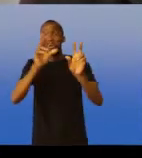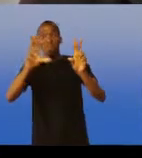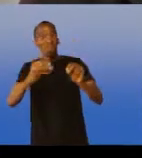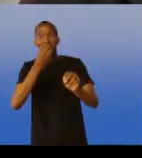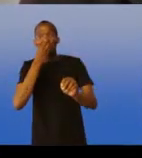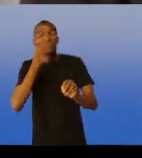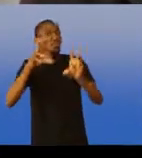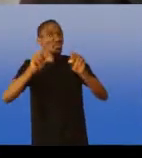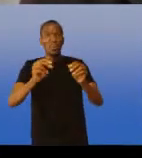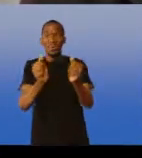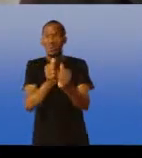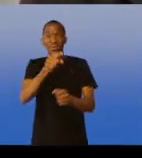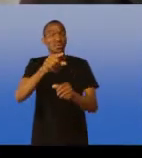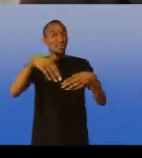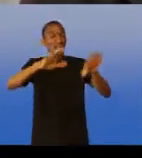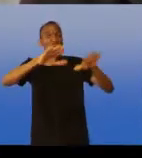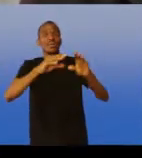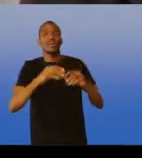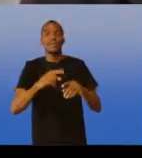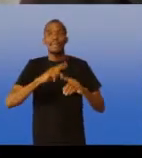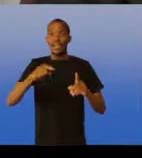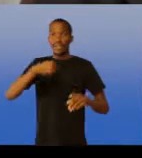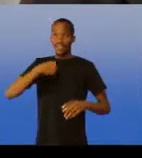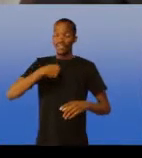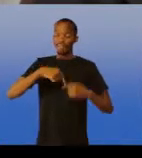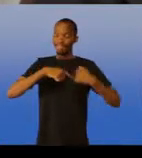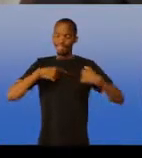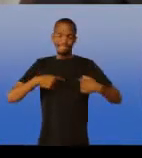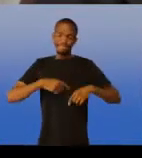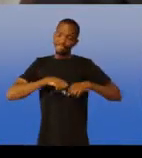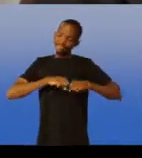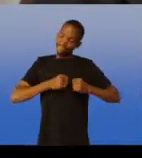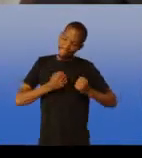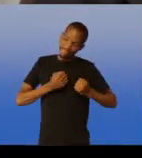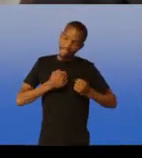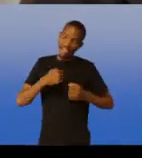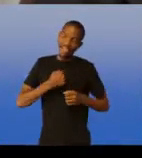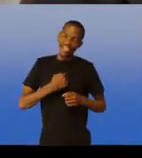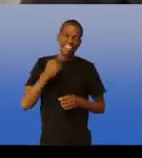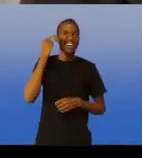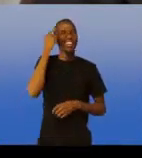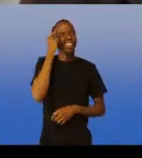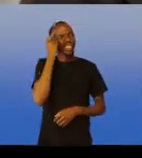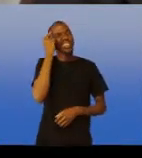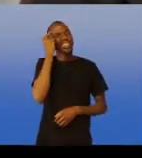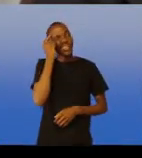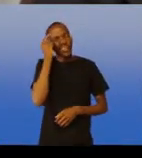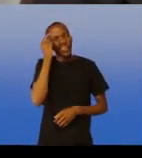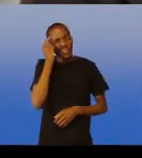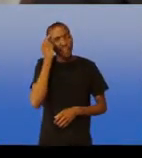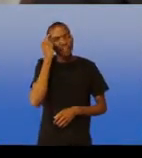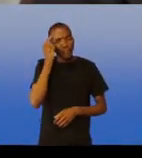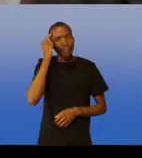wena go ne go nkutusa bothoko mme ke ne ka tsaya ka akanya ka